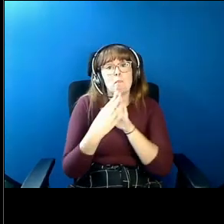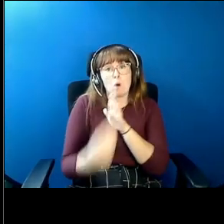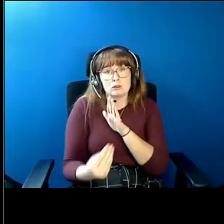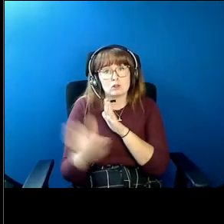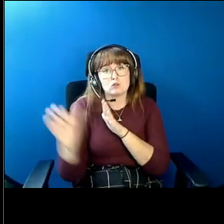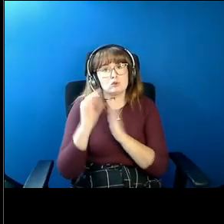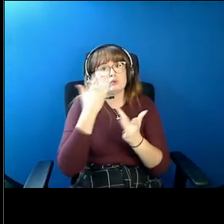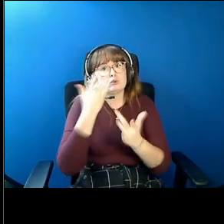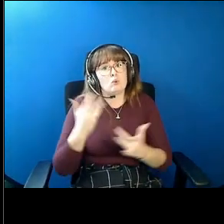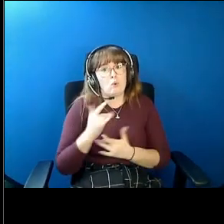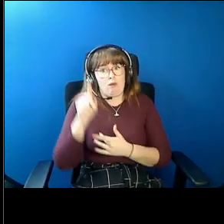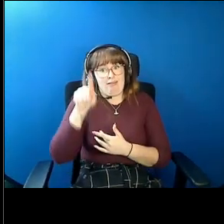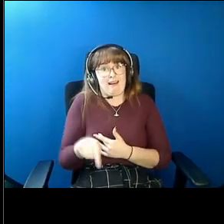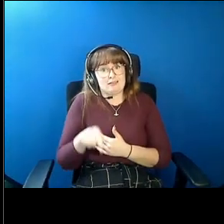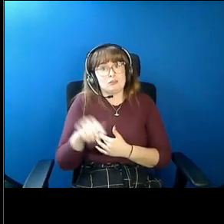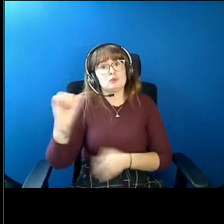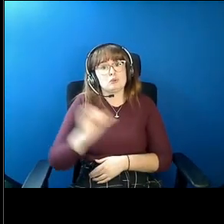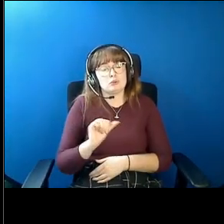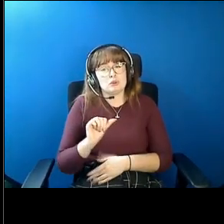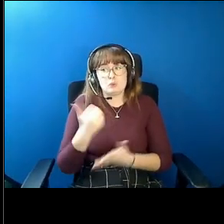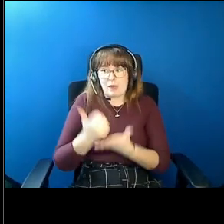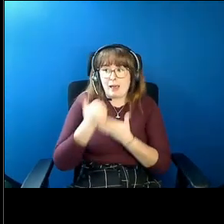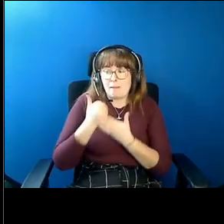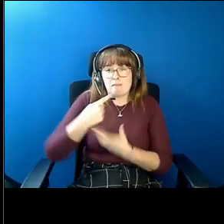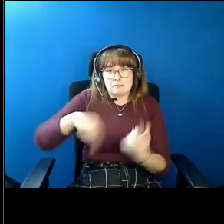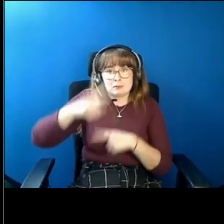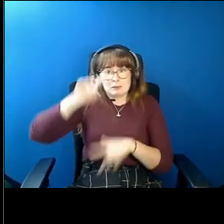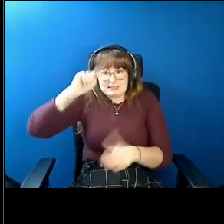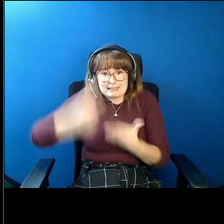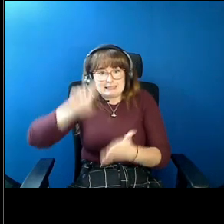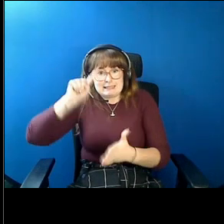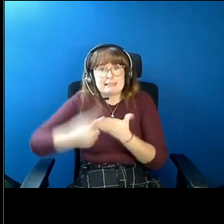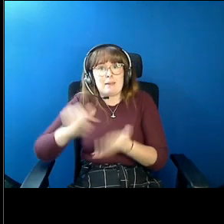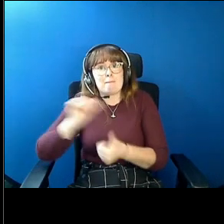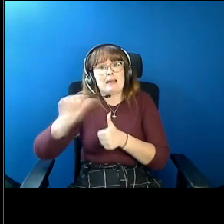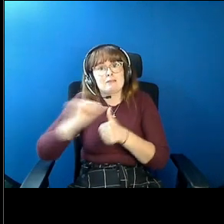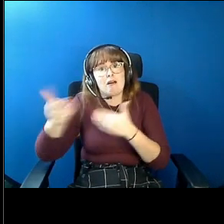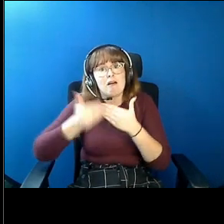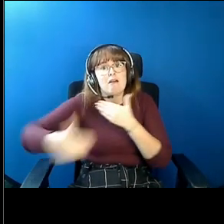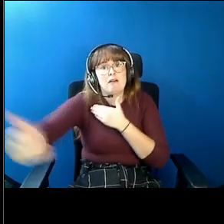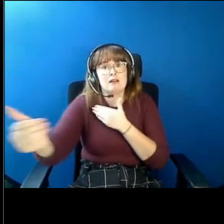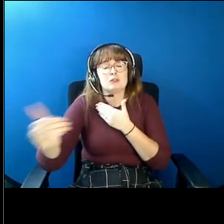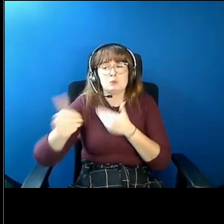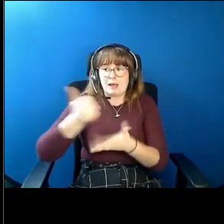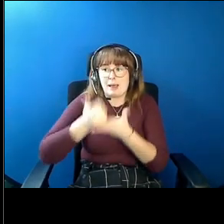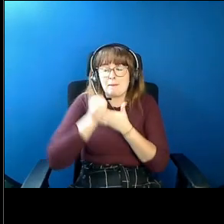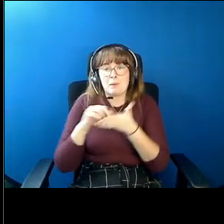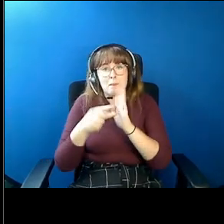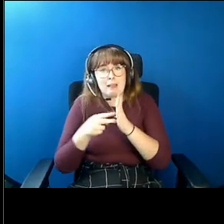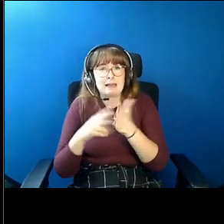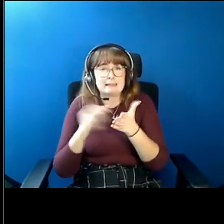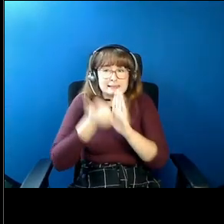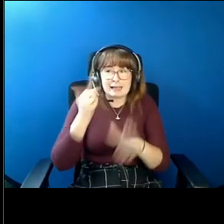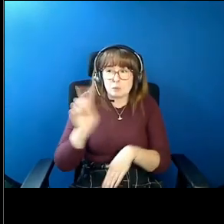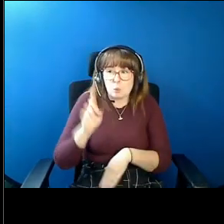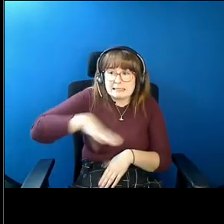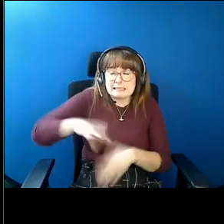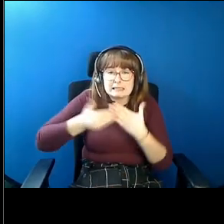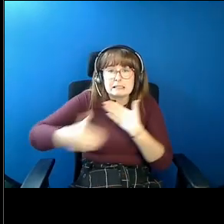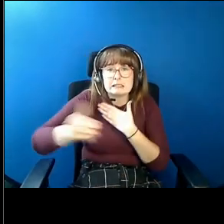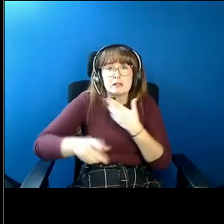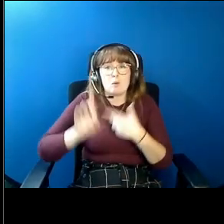the future should help to better make those decisions, to plan for what the level of skills is locally at the moment.